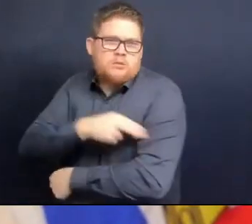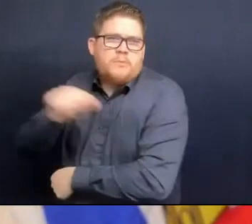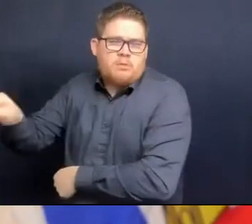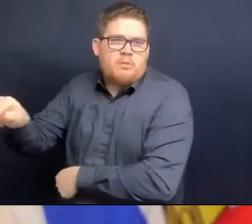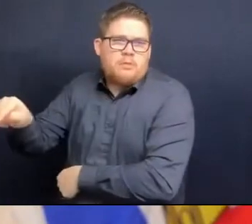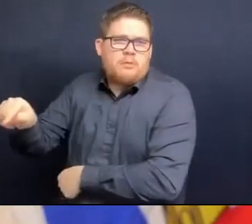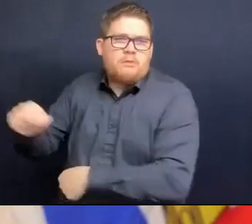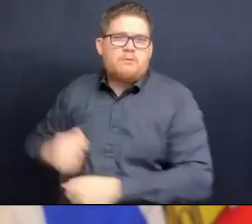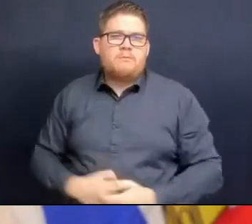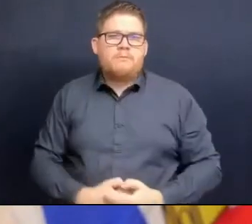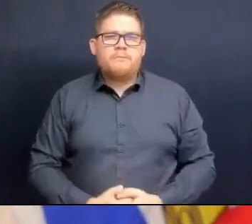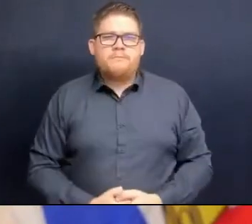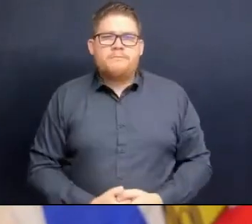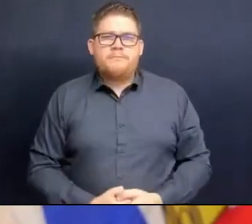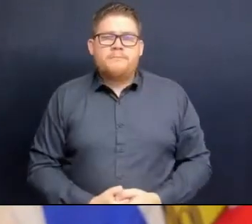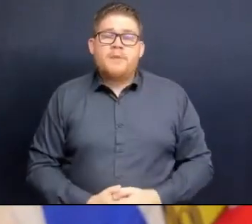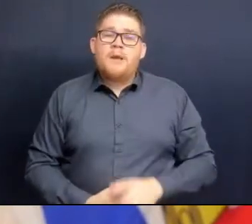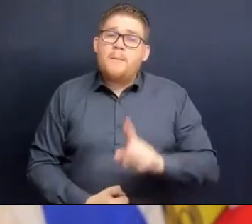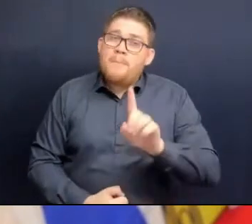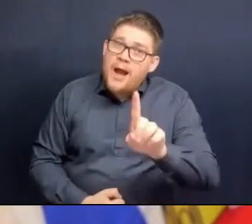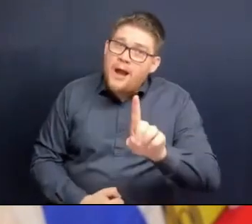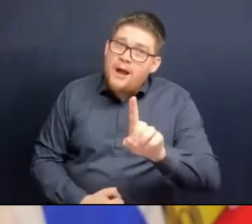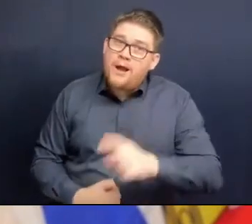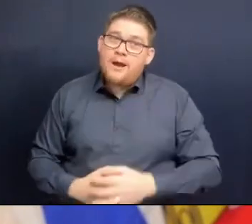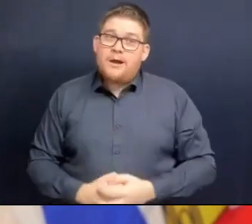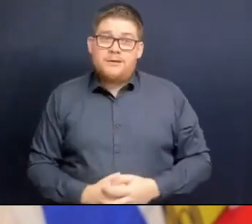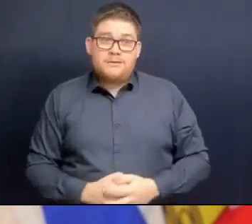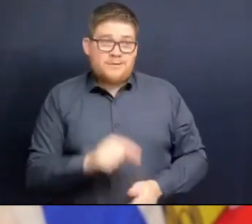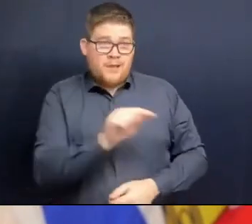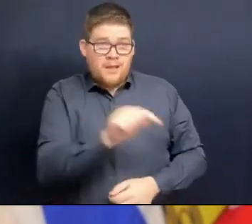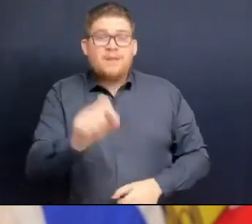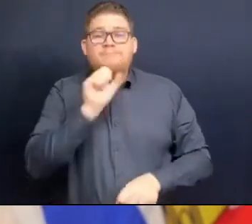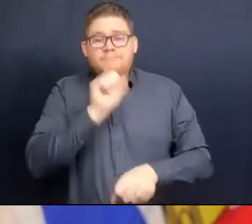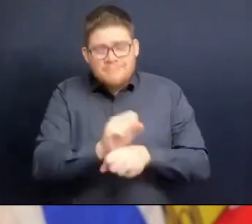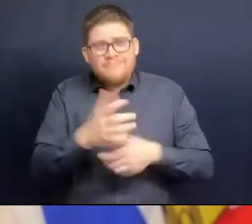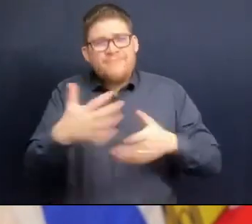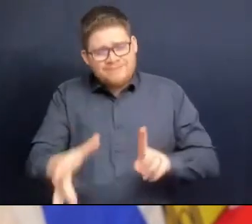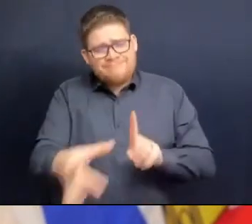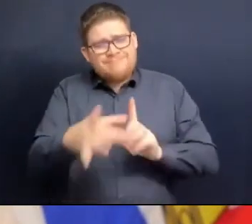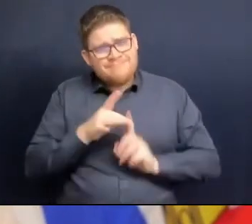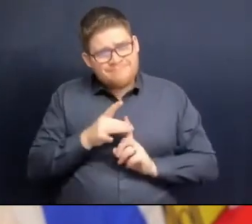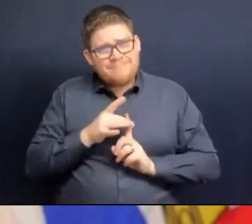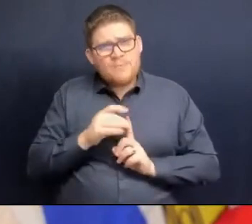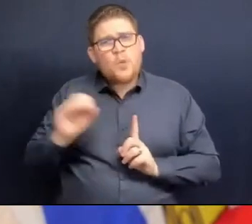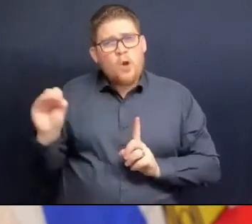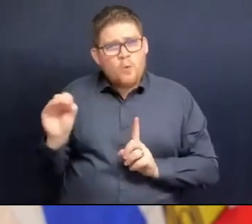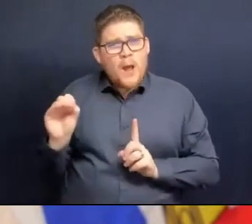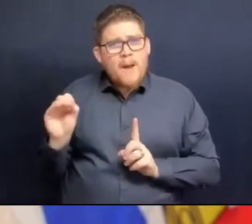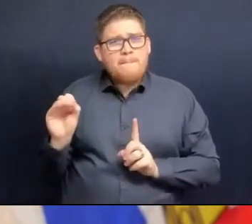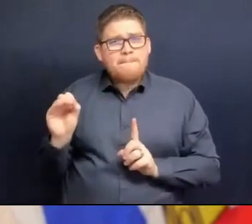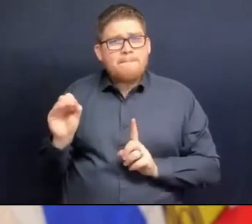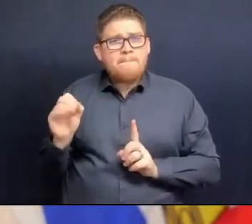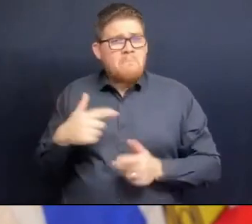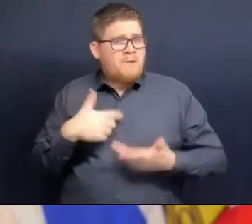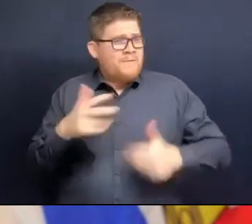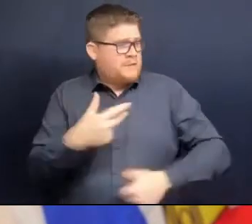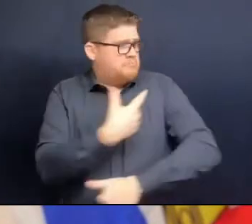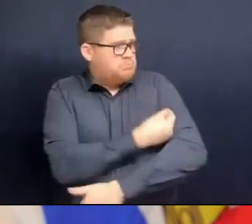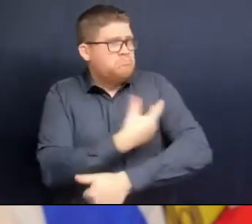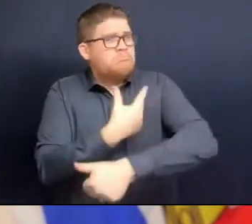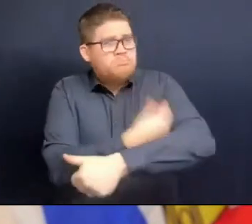getting infected, because it can cause breakthrough infection, both from previous infection and breakthrough